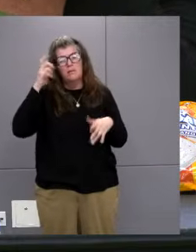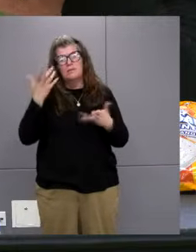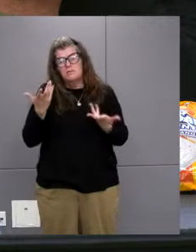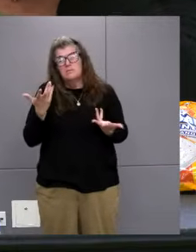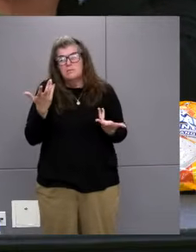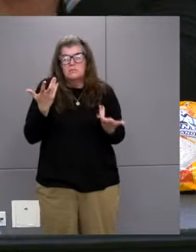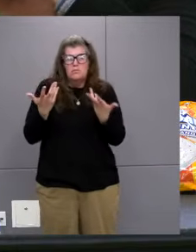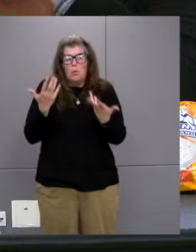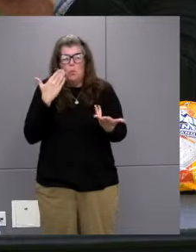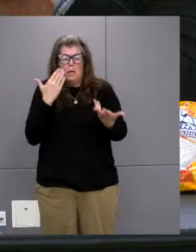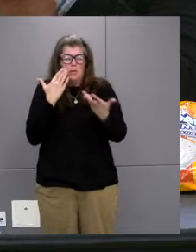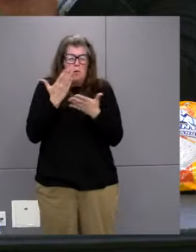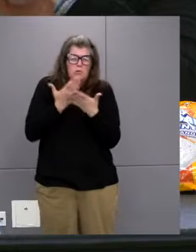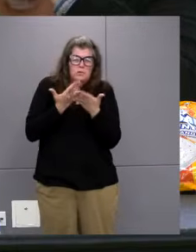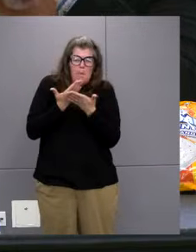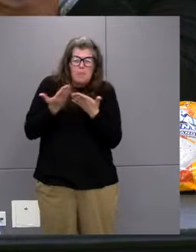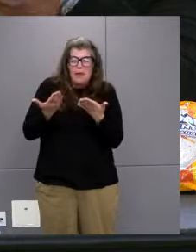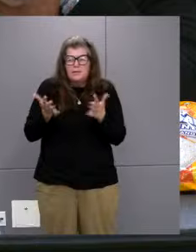our